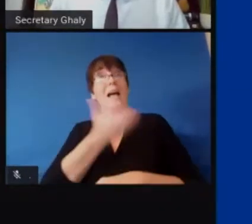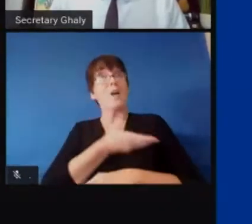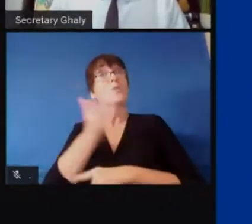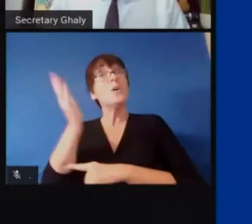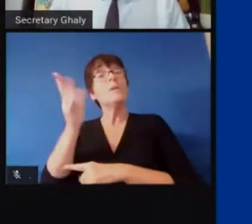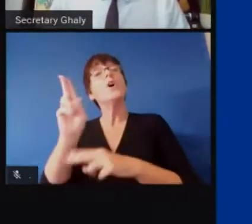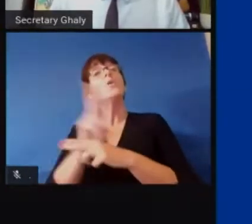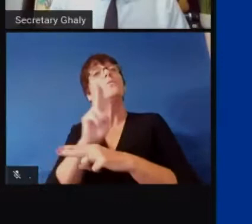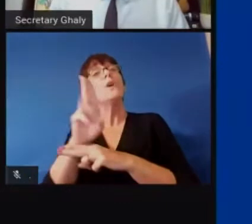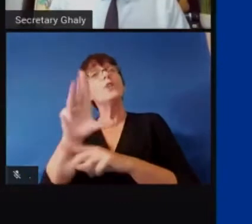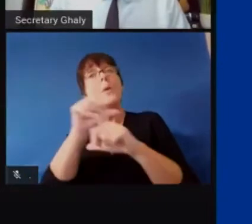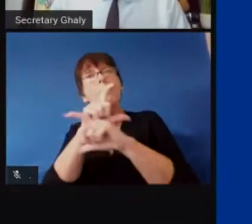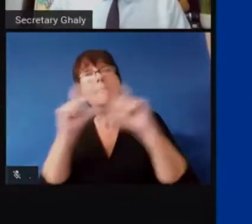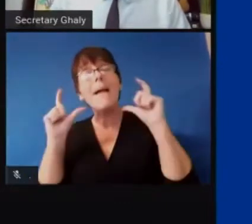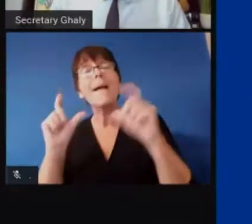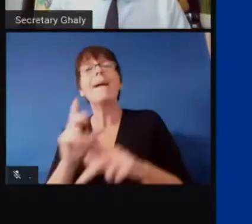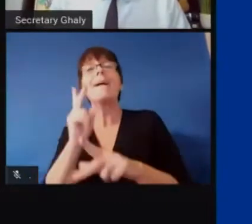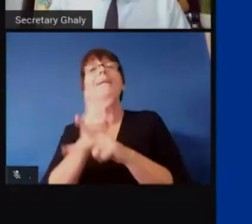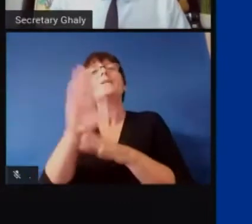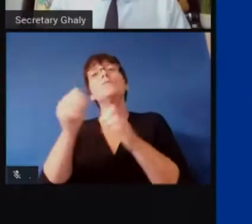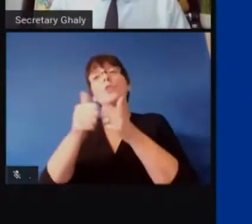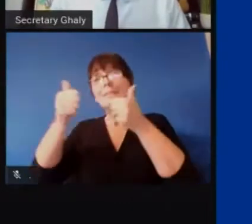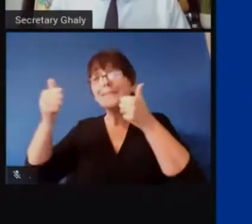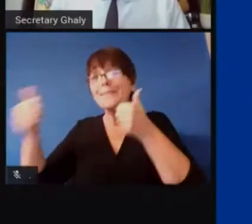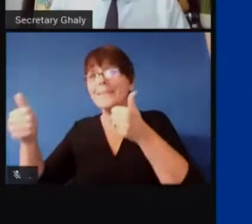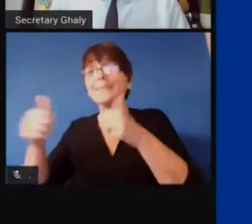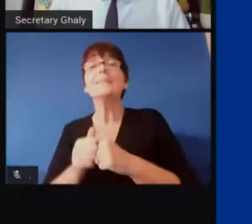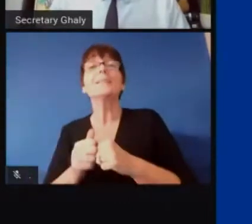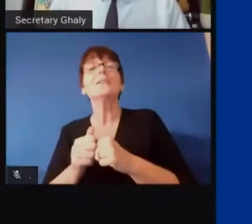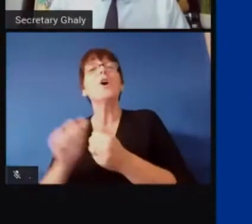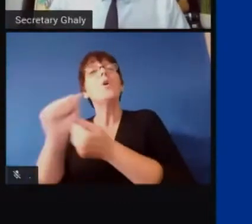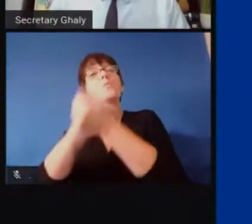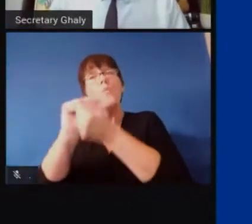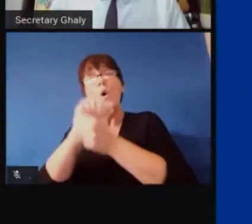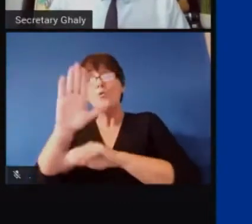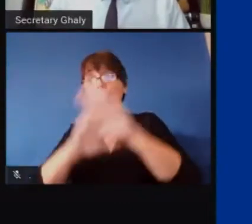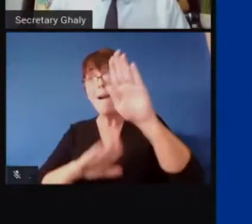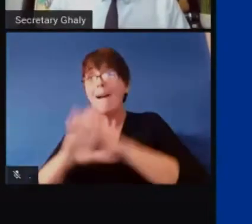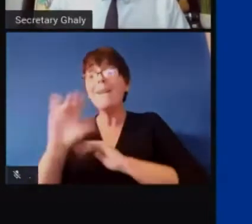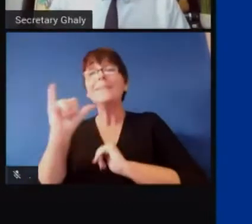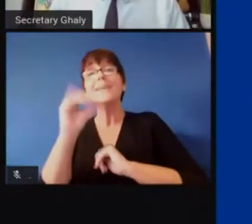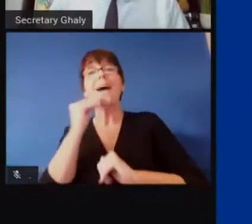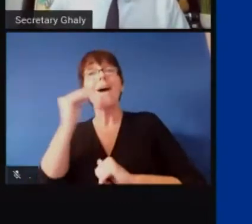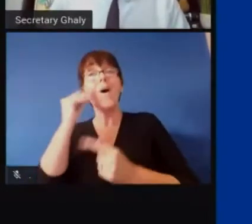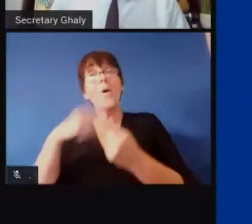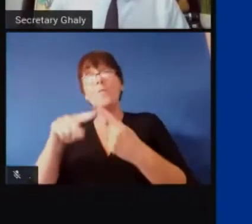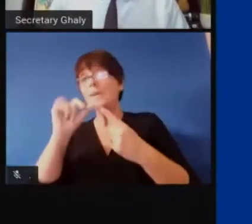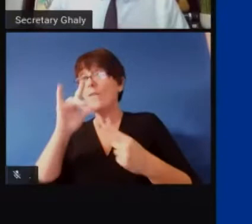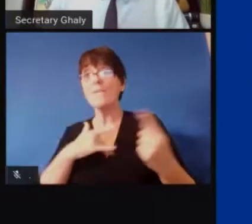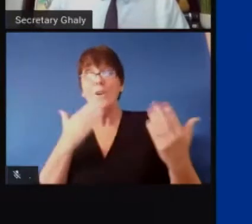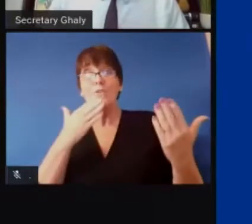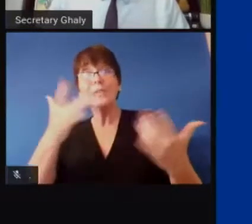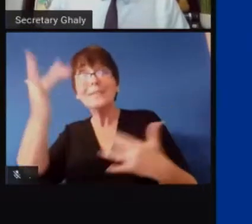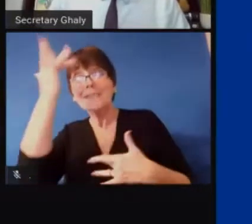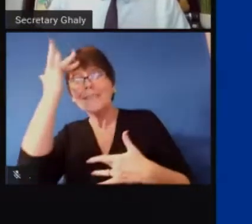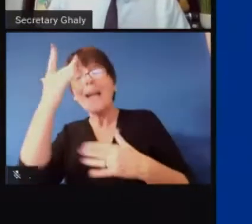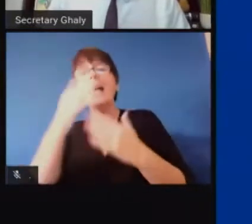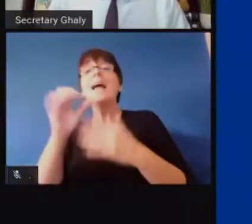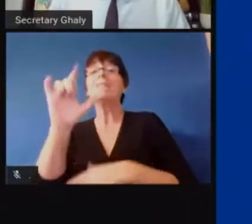to wear your mask, keep your distance, wash your hands, stay home when you're sick, and get your flu